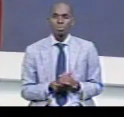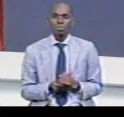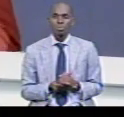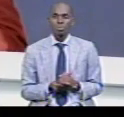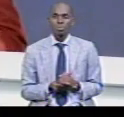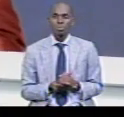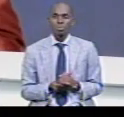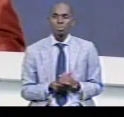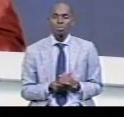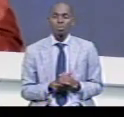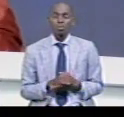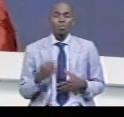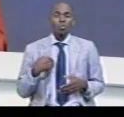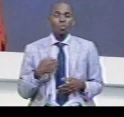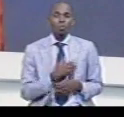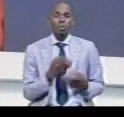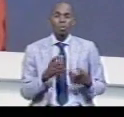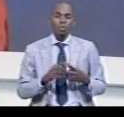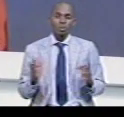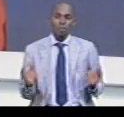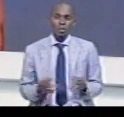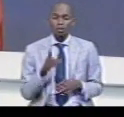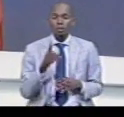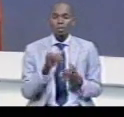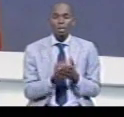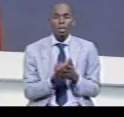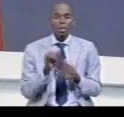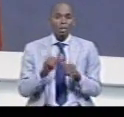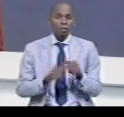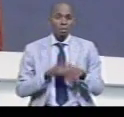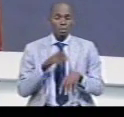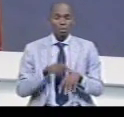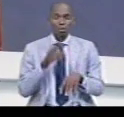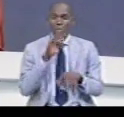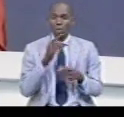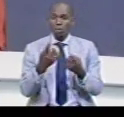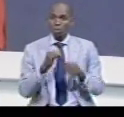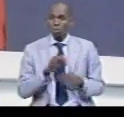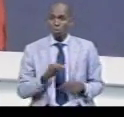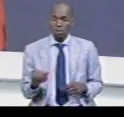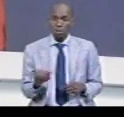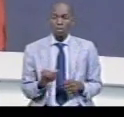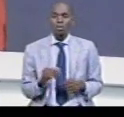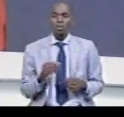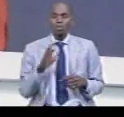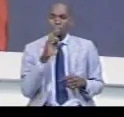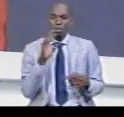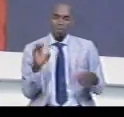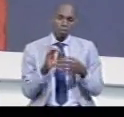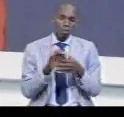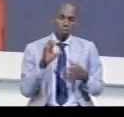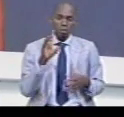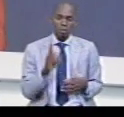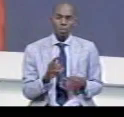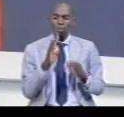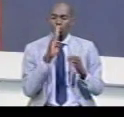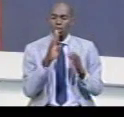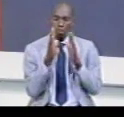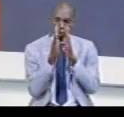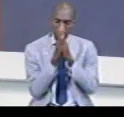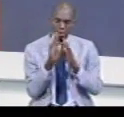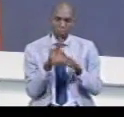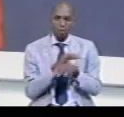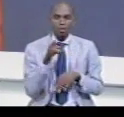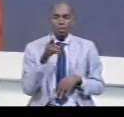We want to encourage you that every time you are coming here, be connected to God, be prayerful, and you will never miss